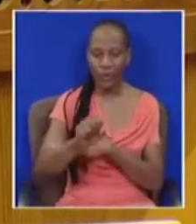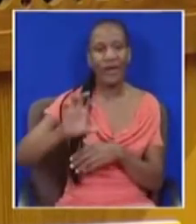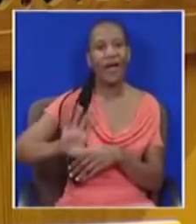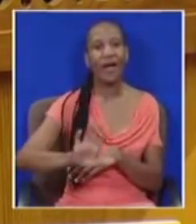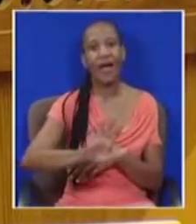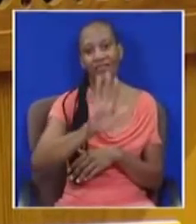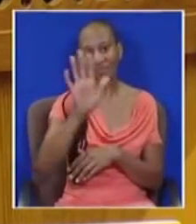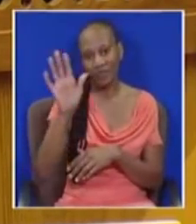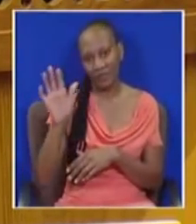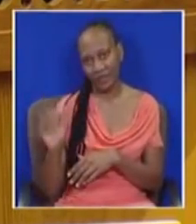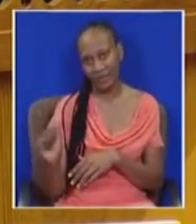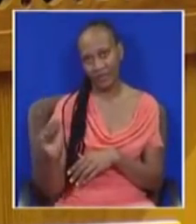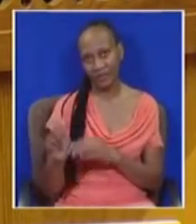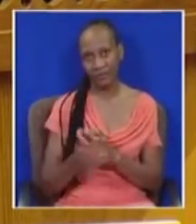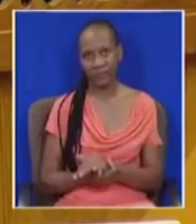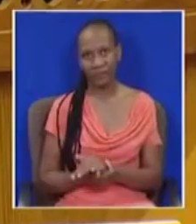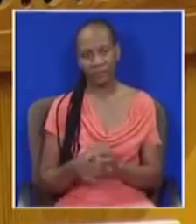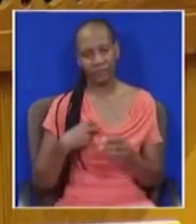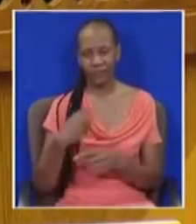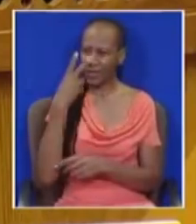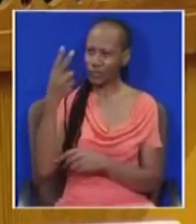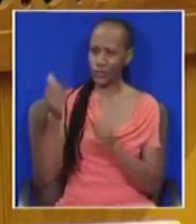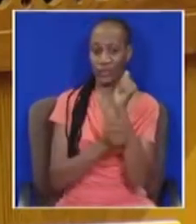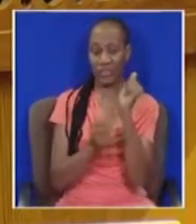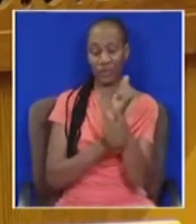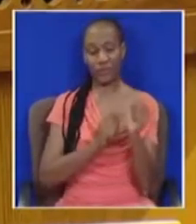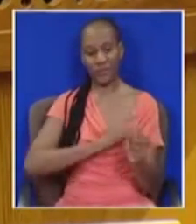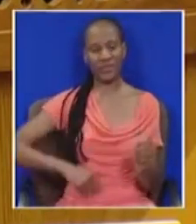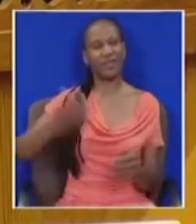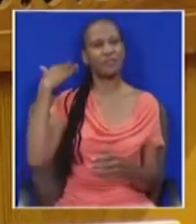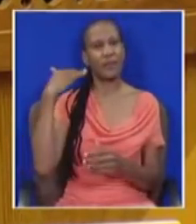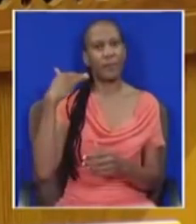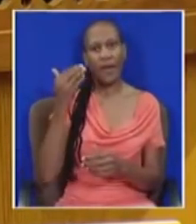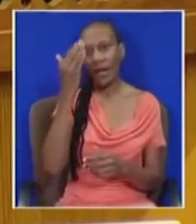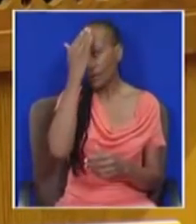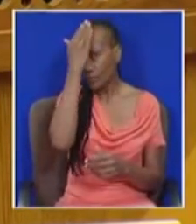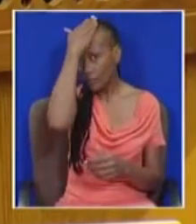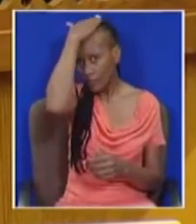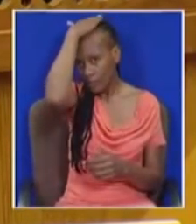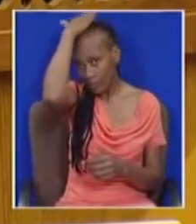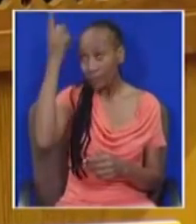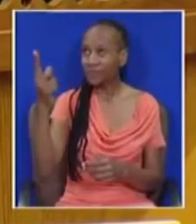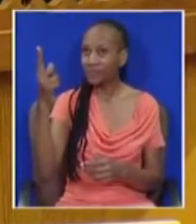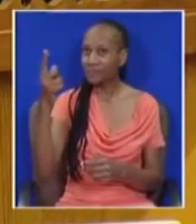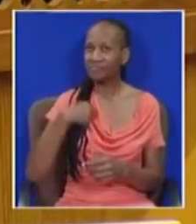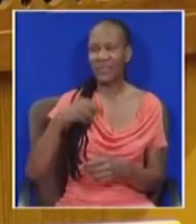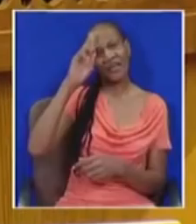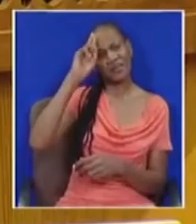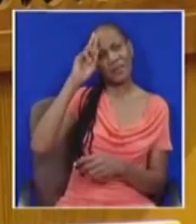us. And when I saw former Deputy President F.W. de Klerk, I recalled the spirit